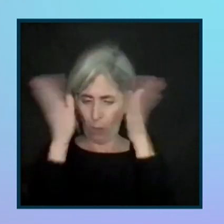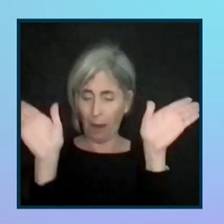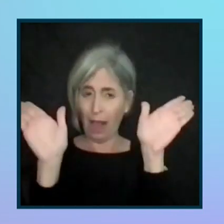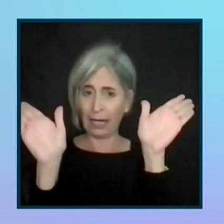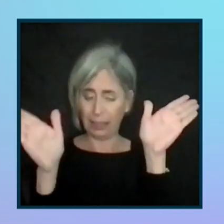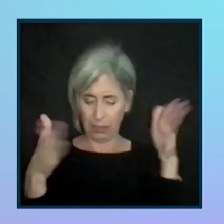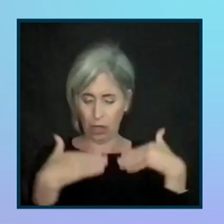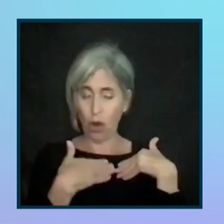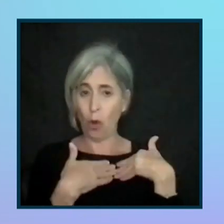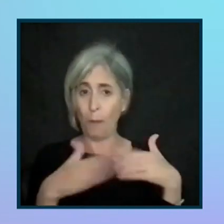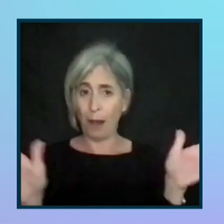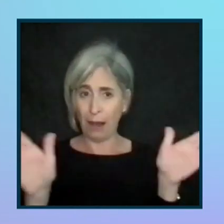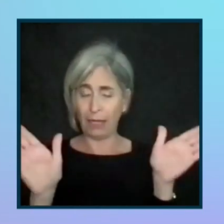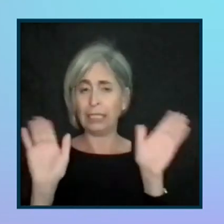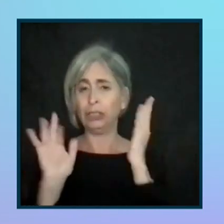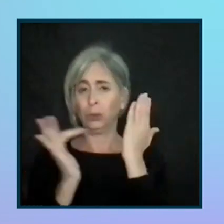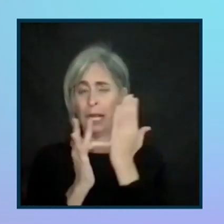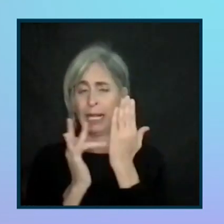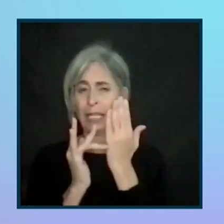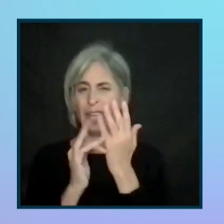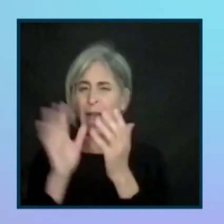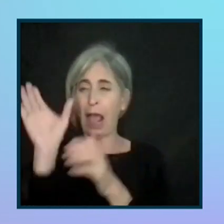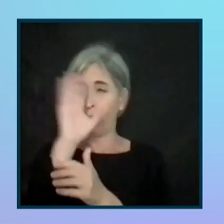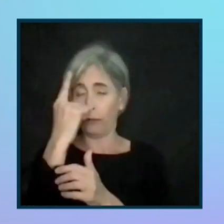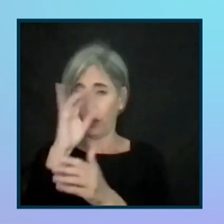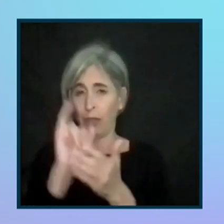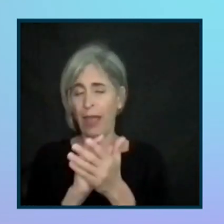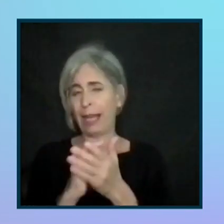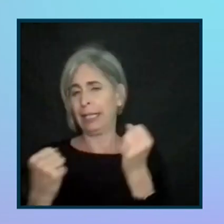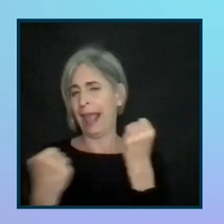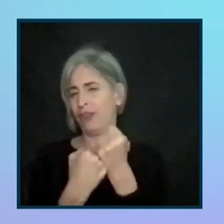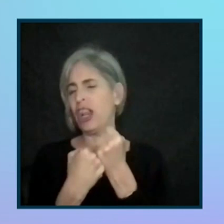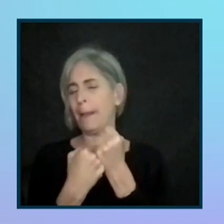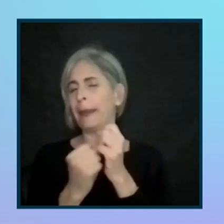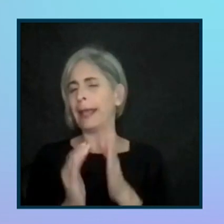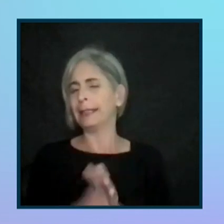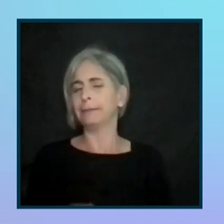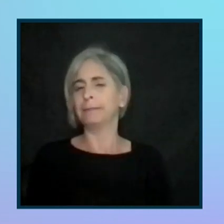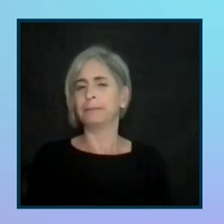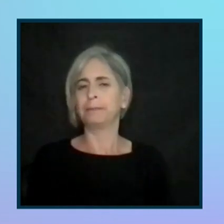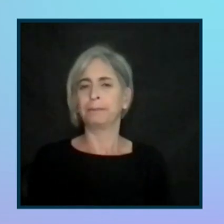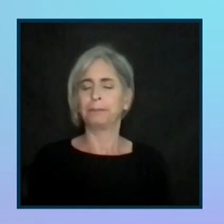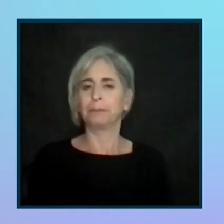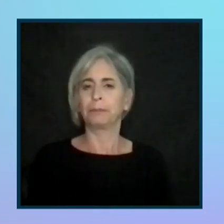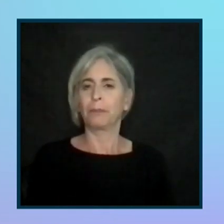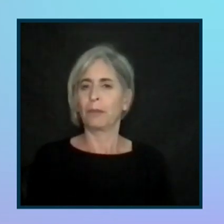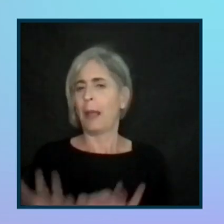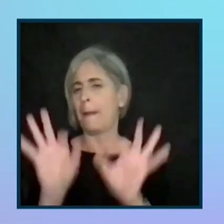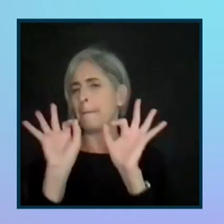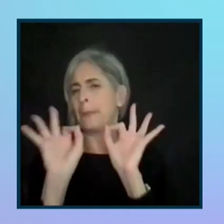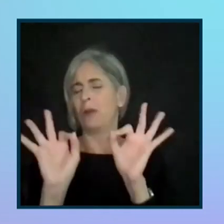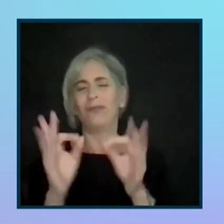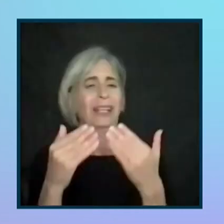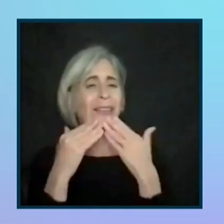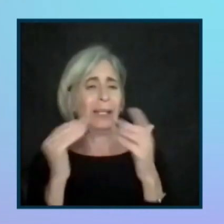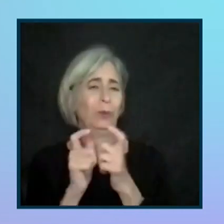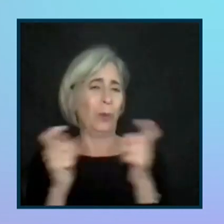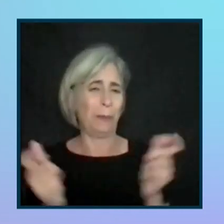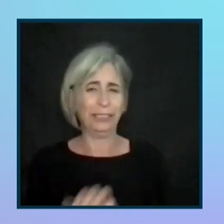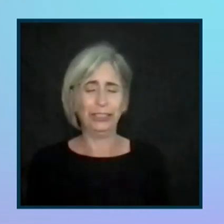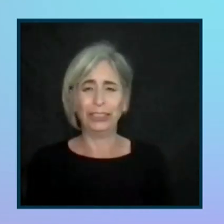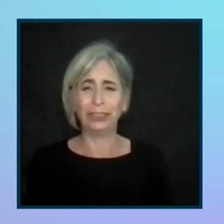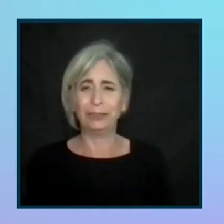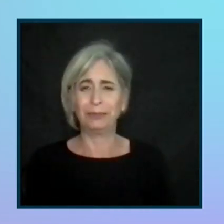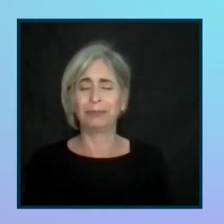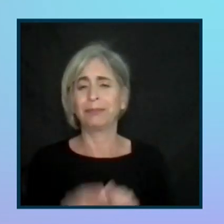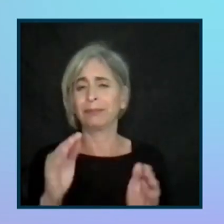to evolving technologies is what I look for in a champion. Okay, great, perfect. Thank you very much. All right, next